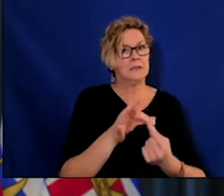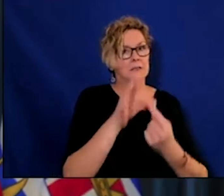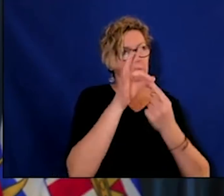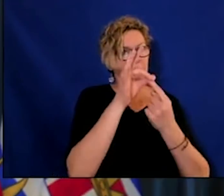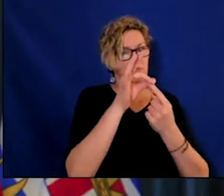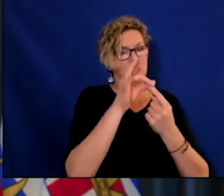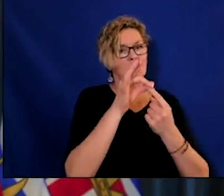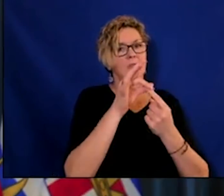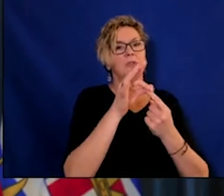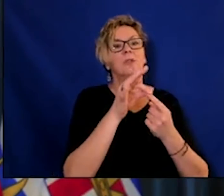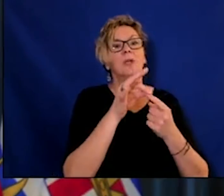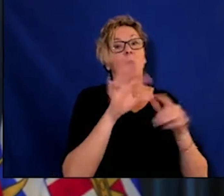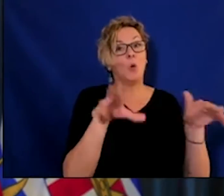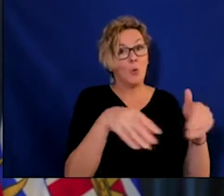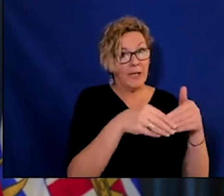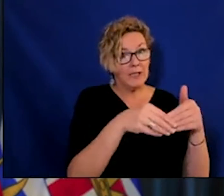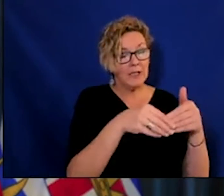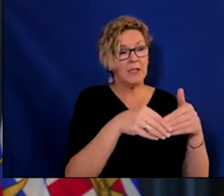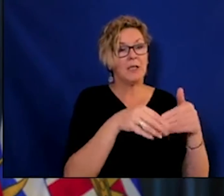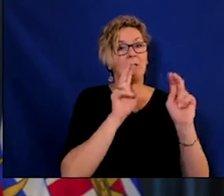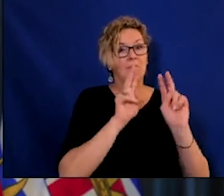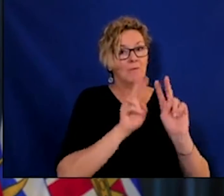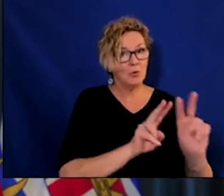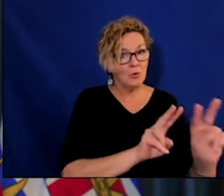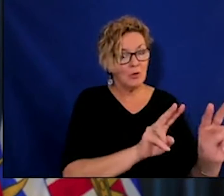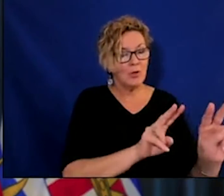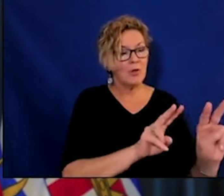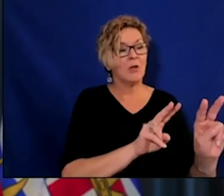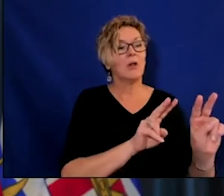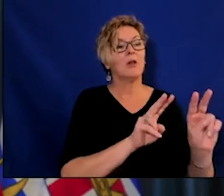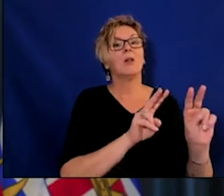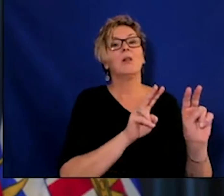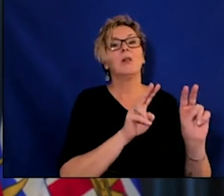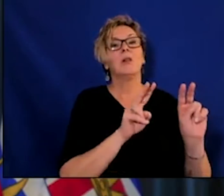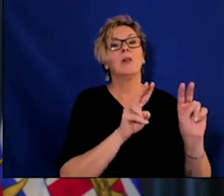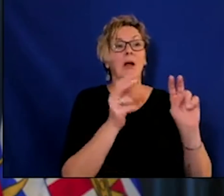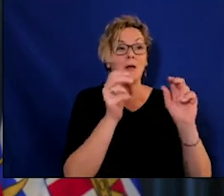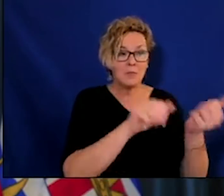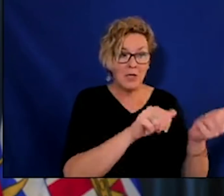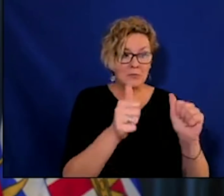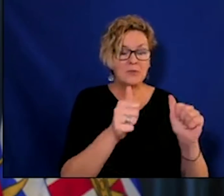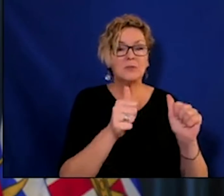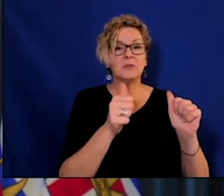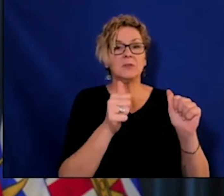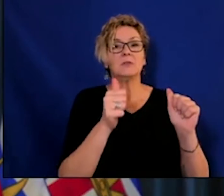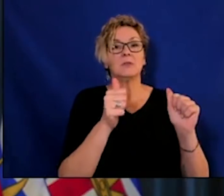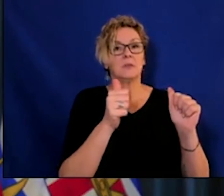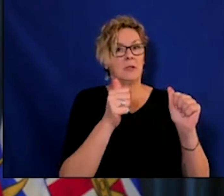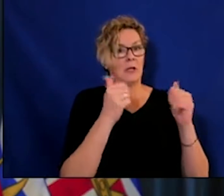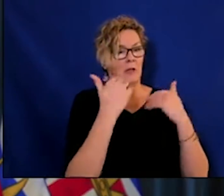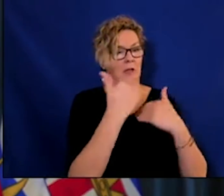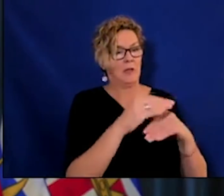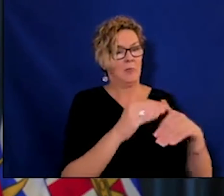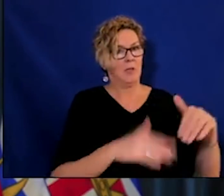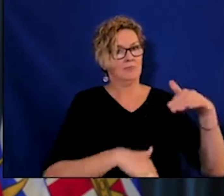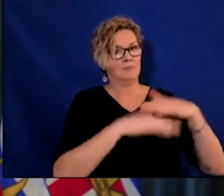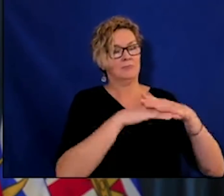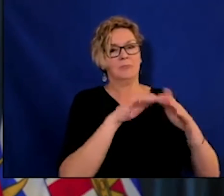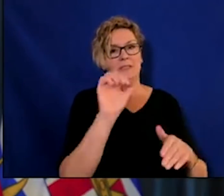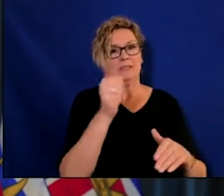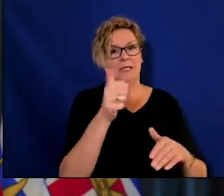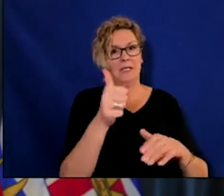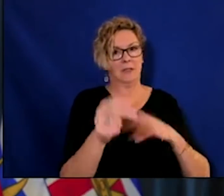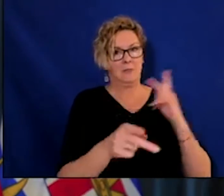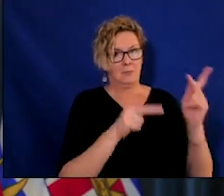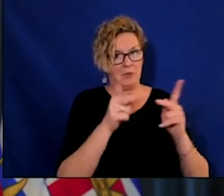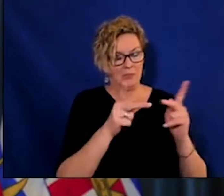and baptism, where we have a maximum of 10 people, which is itself difficult, but that is an exception from the rule. Is what we're asking people to do